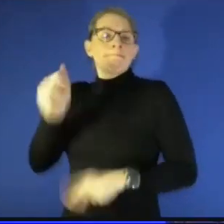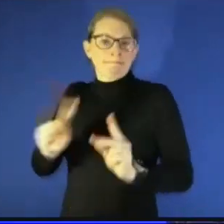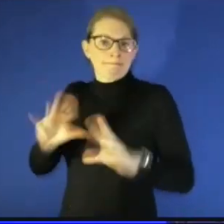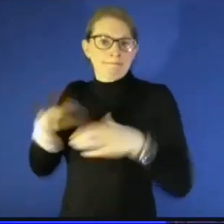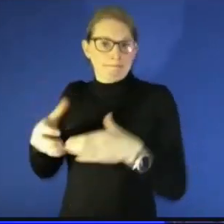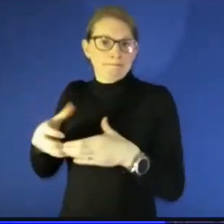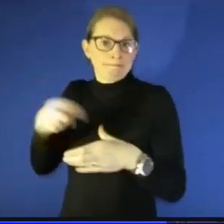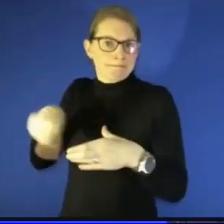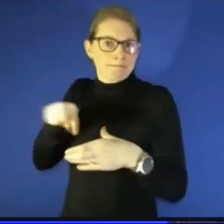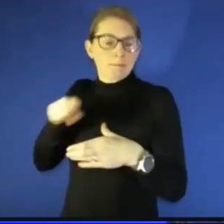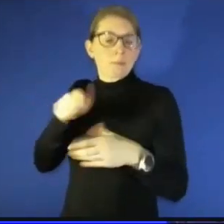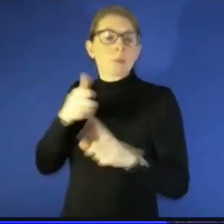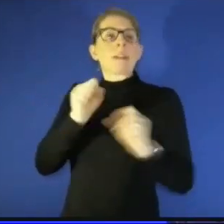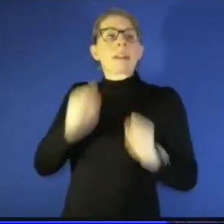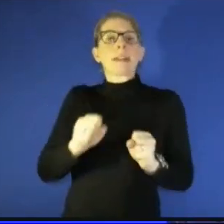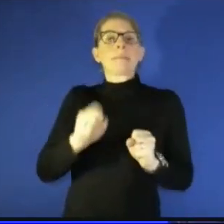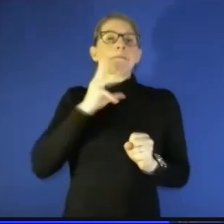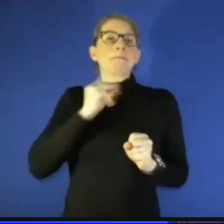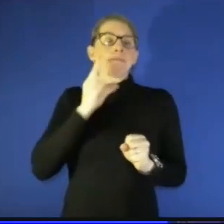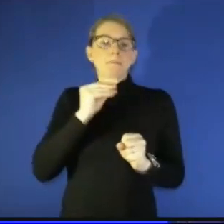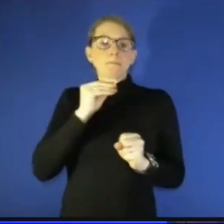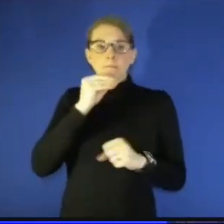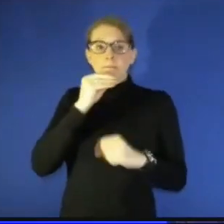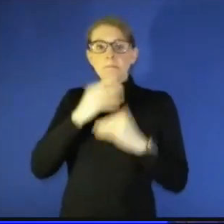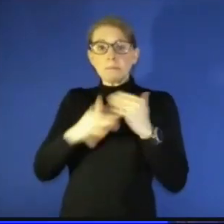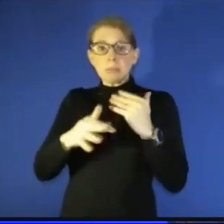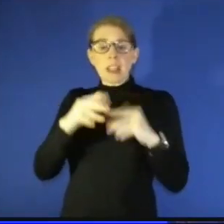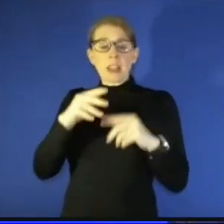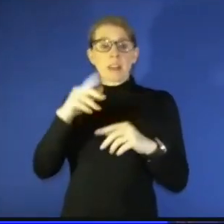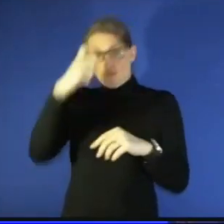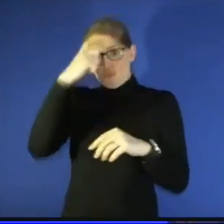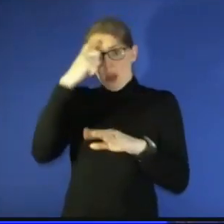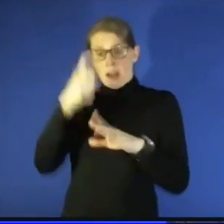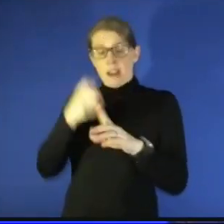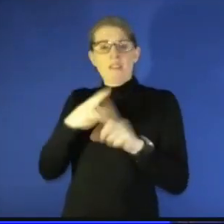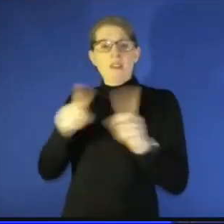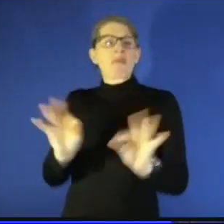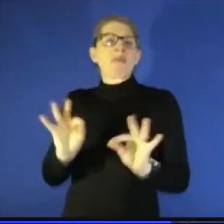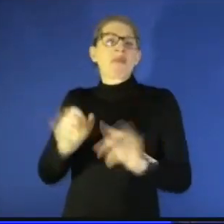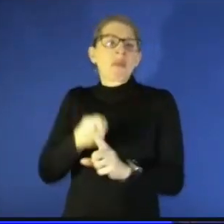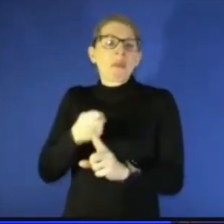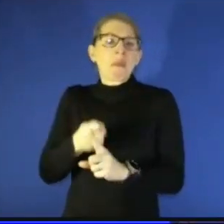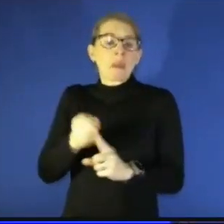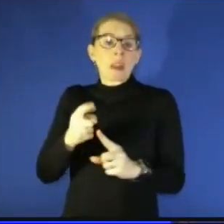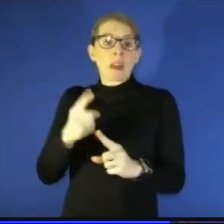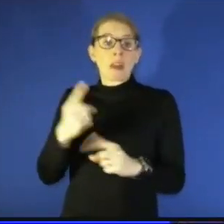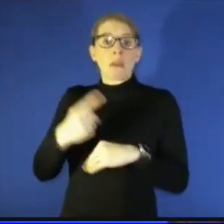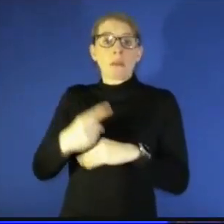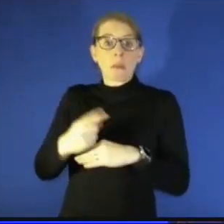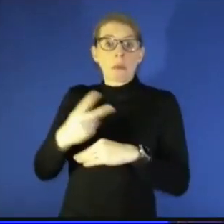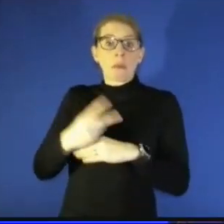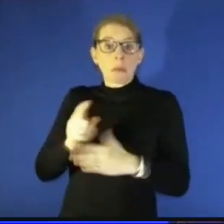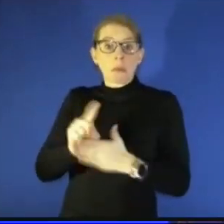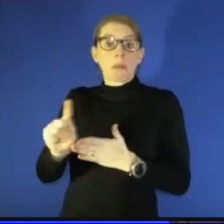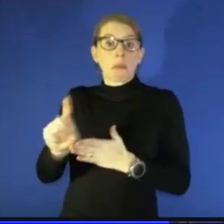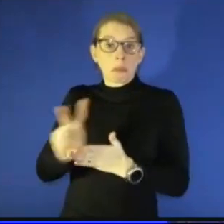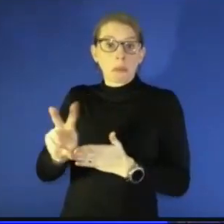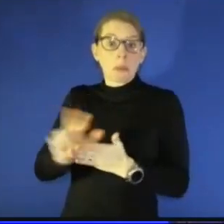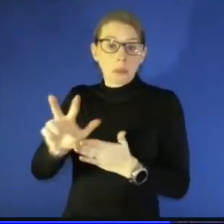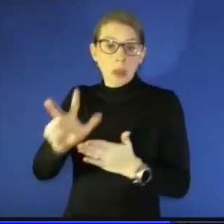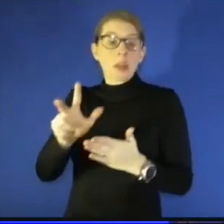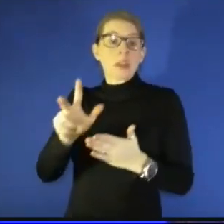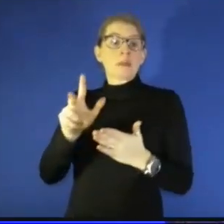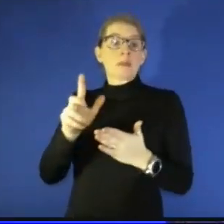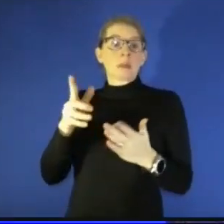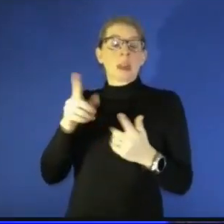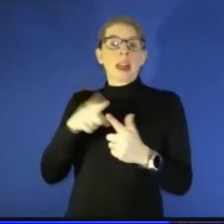experience bleeding on the brain from a relatively small impact, and over the course of several weeks, the classic story is then you start